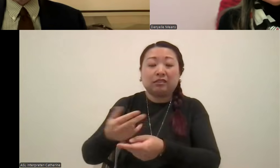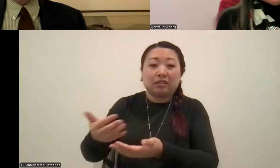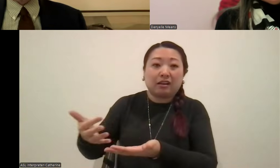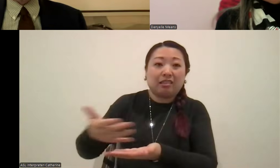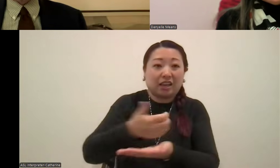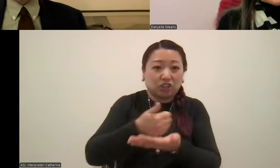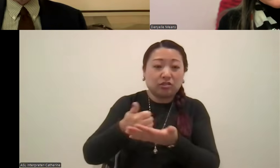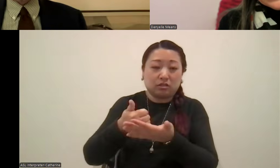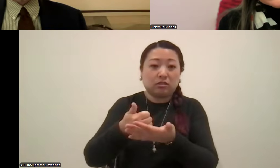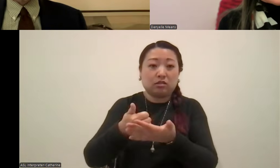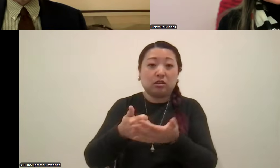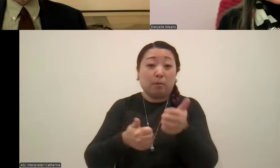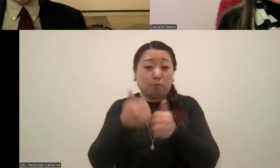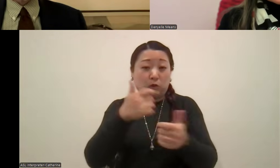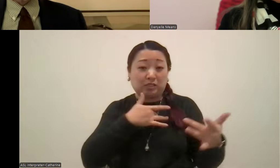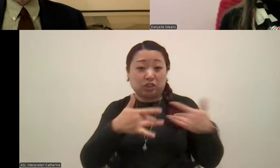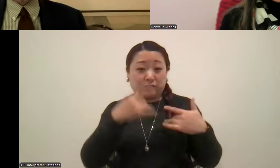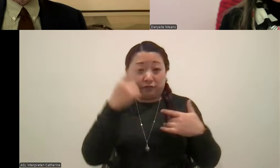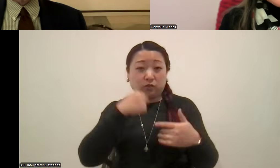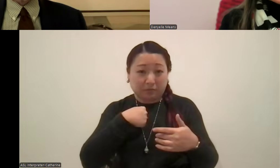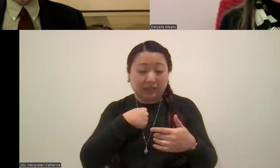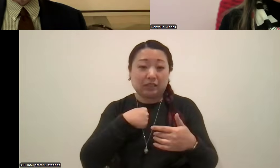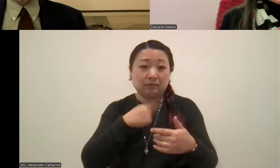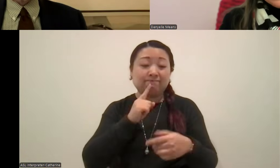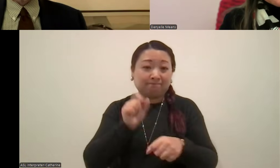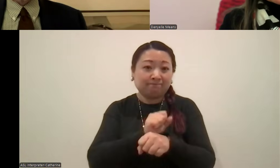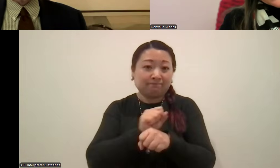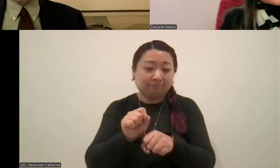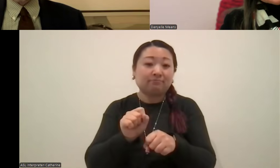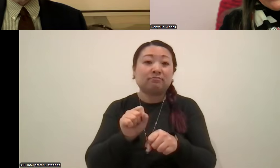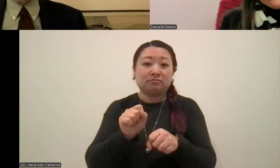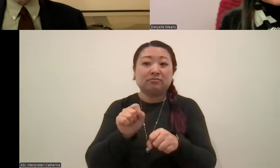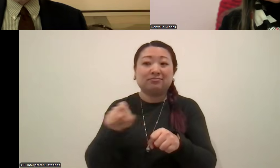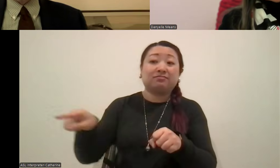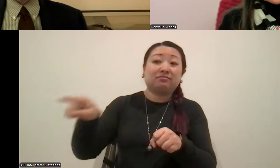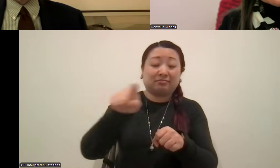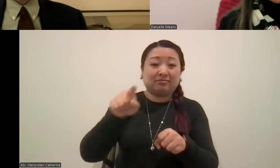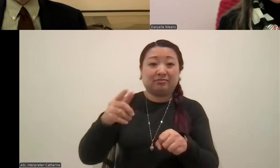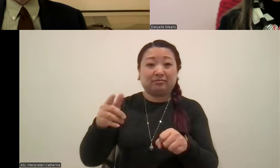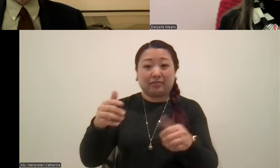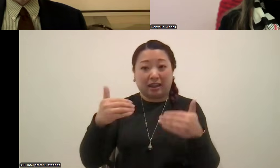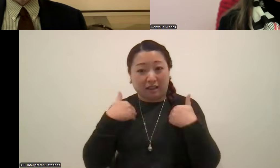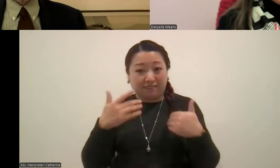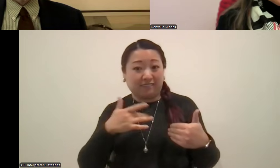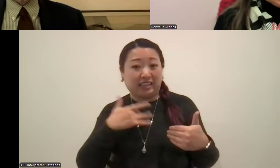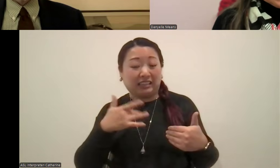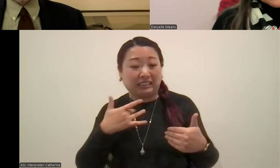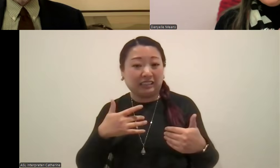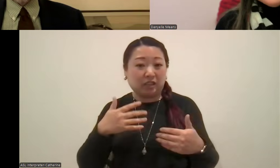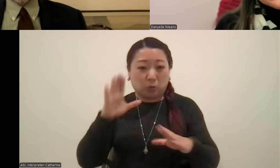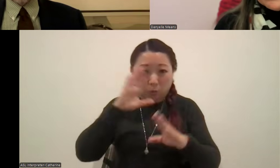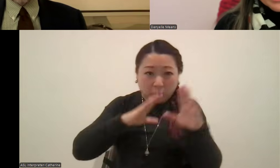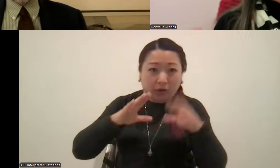me really is that there's a sense that every single object that's given to